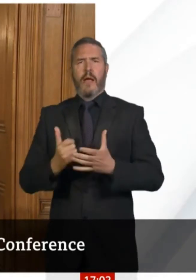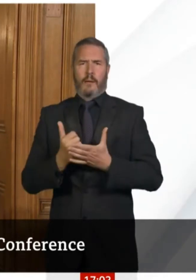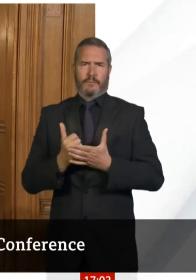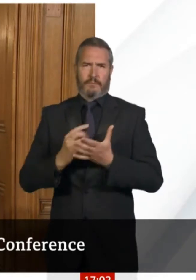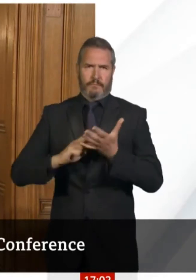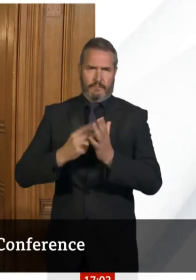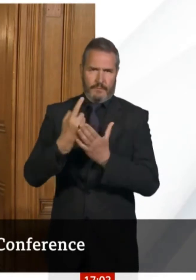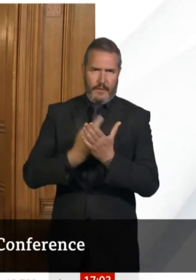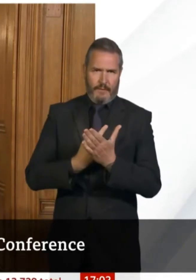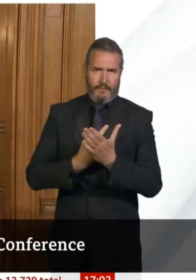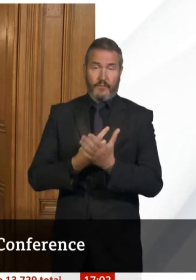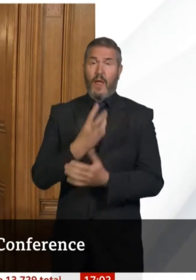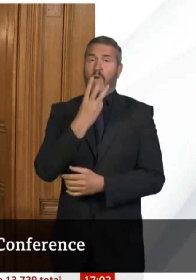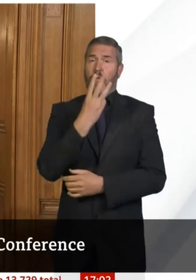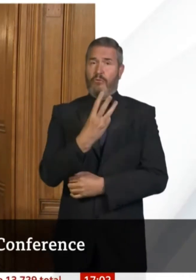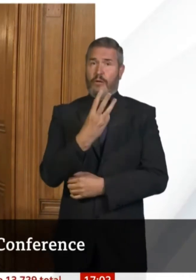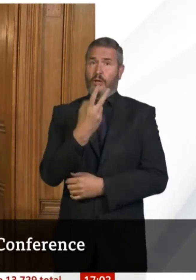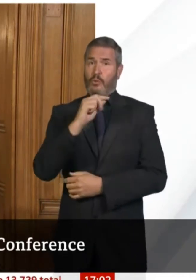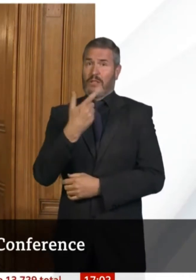that